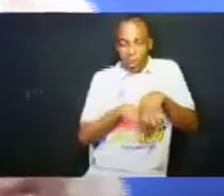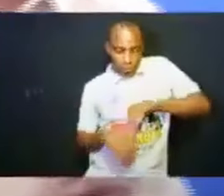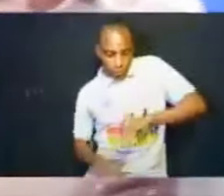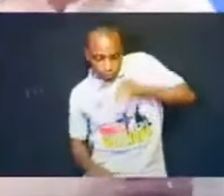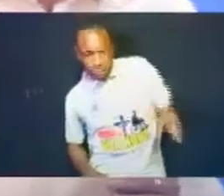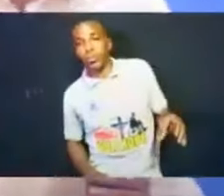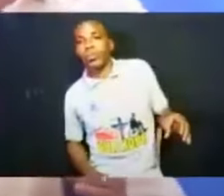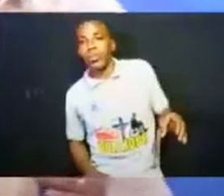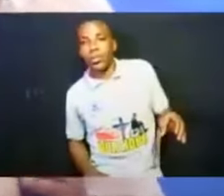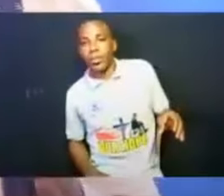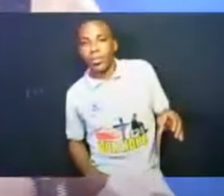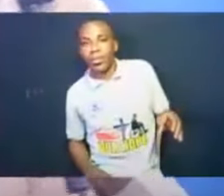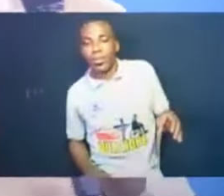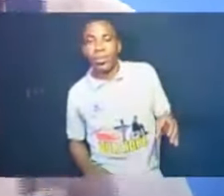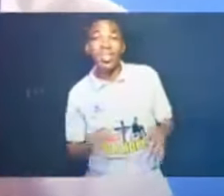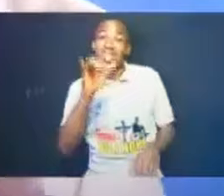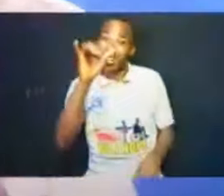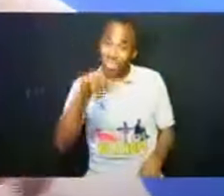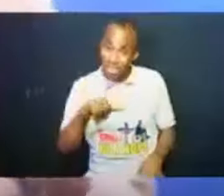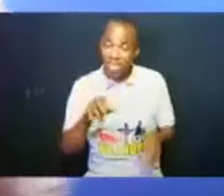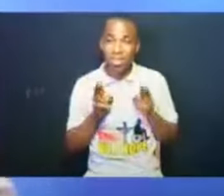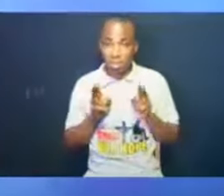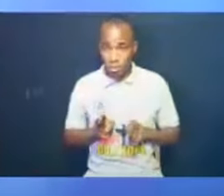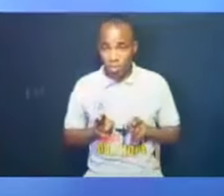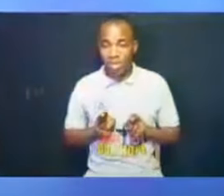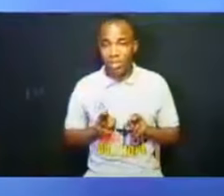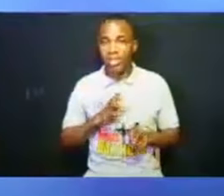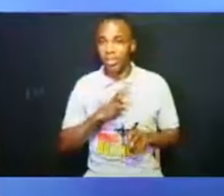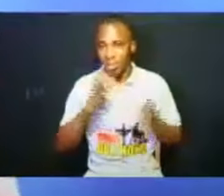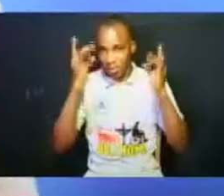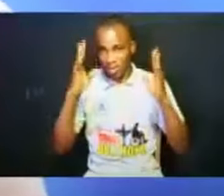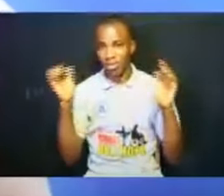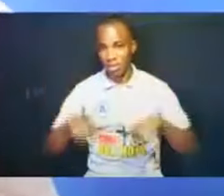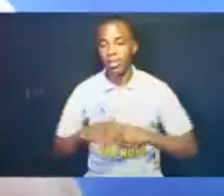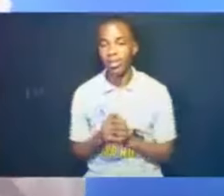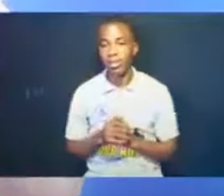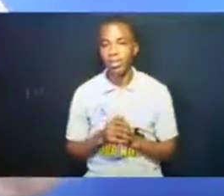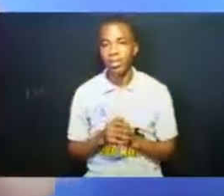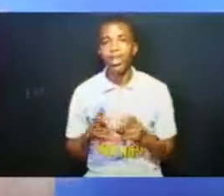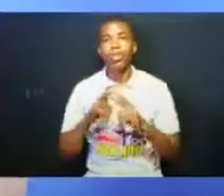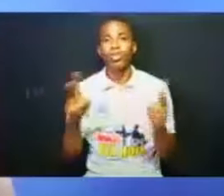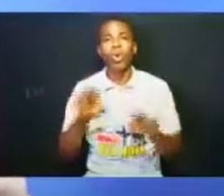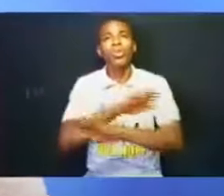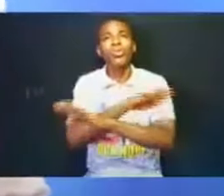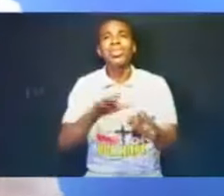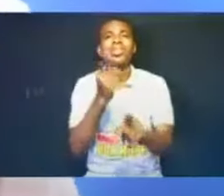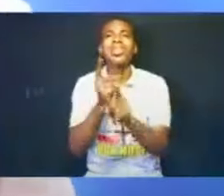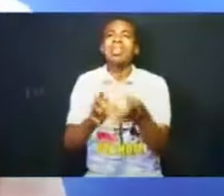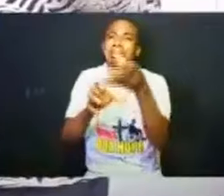actions. That is how dangerous the human being is. That is why you don't have to trust a